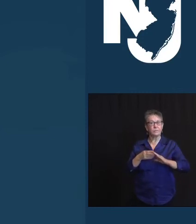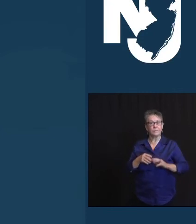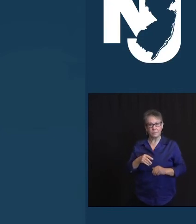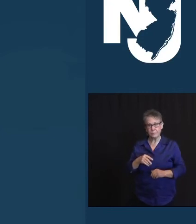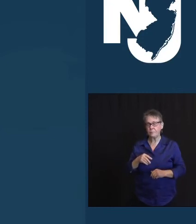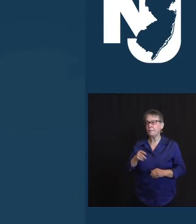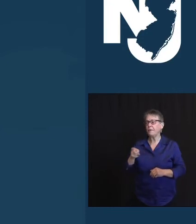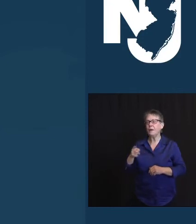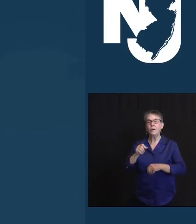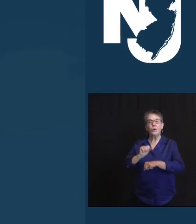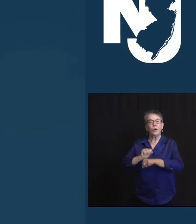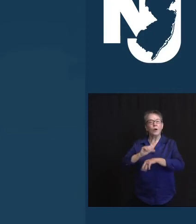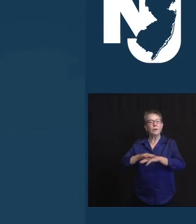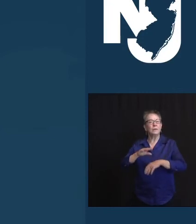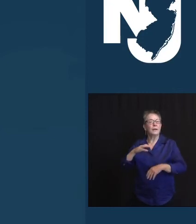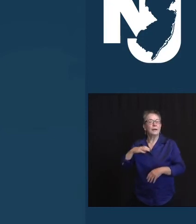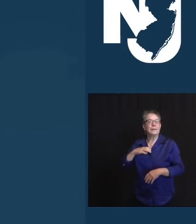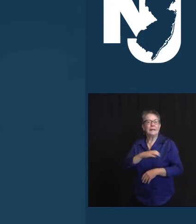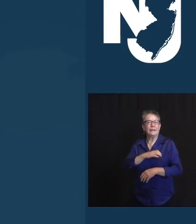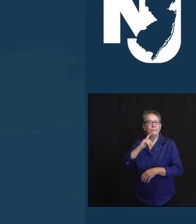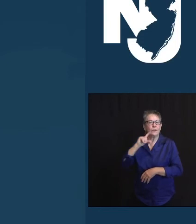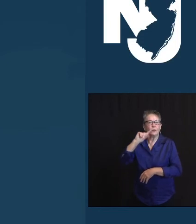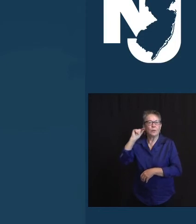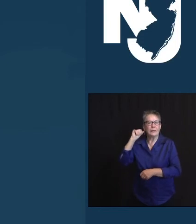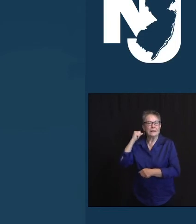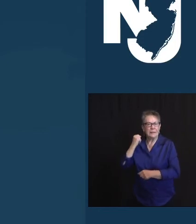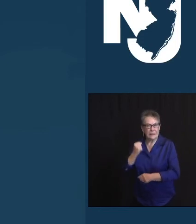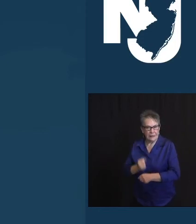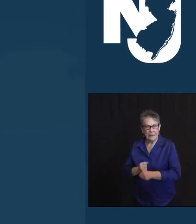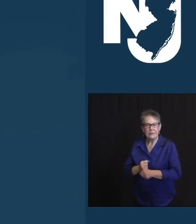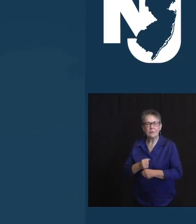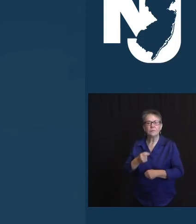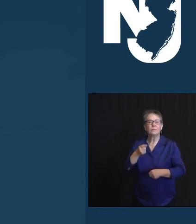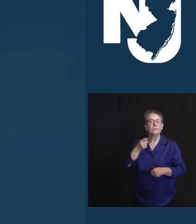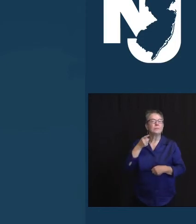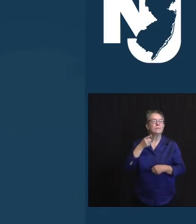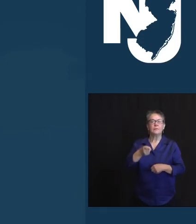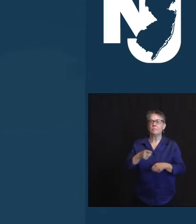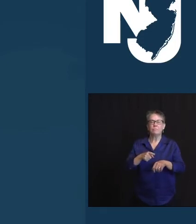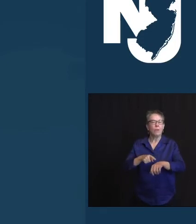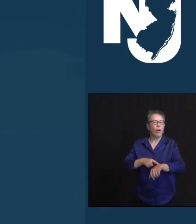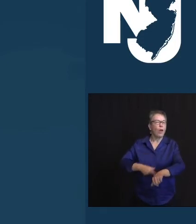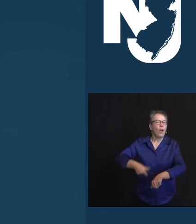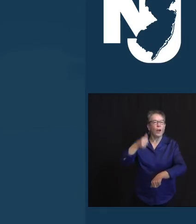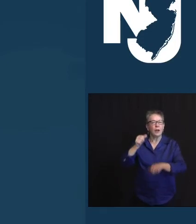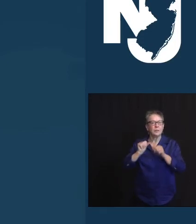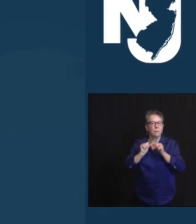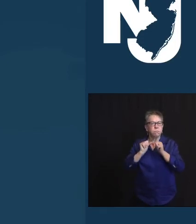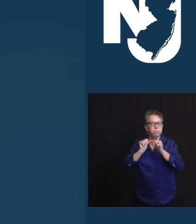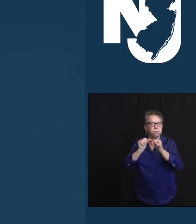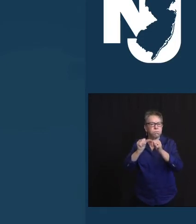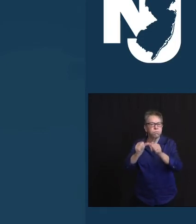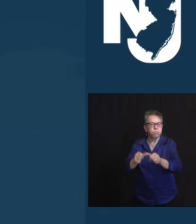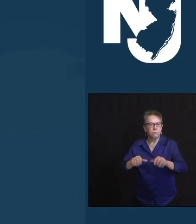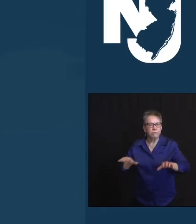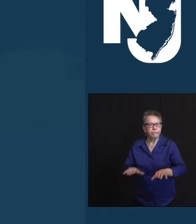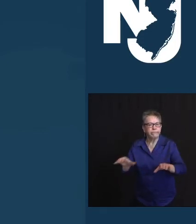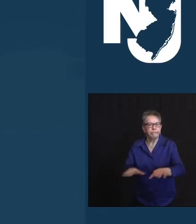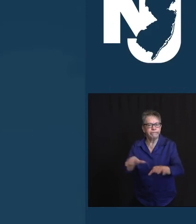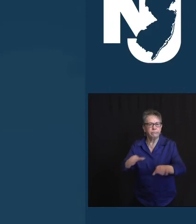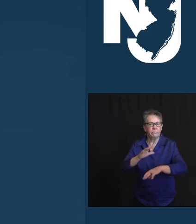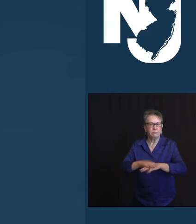the record for the longest continuous service on that body. And he gave 35 years in active duty to the Brookside Engine